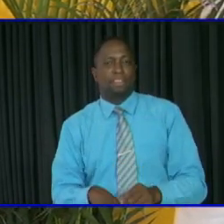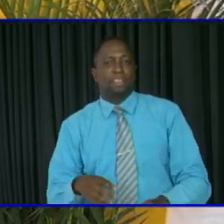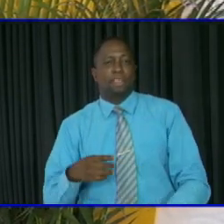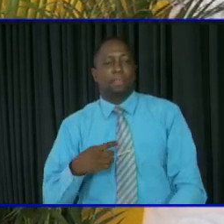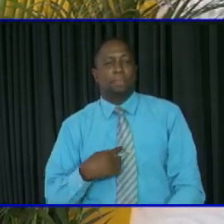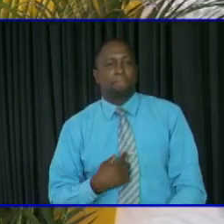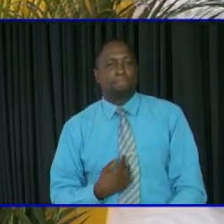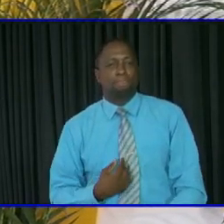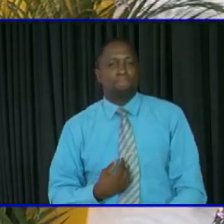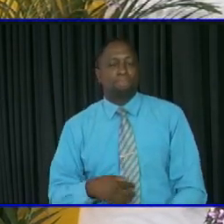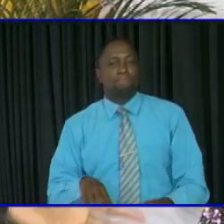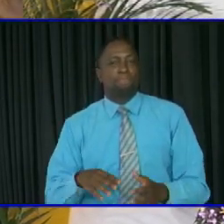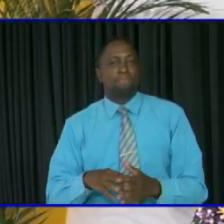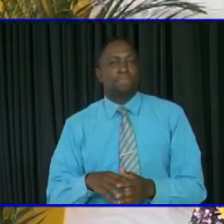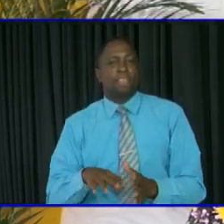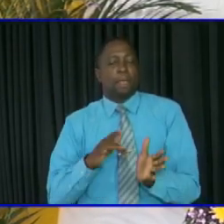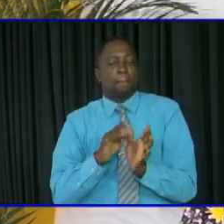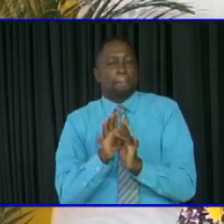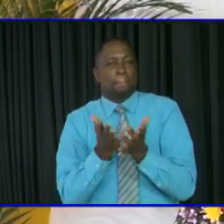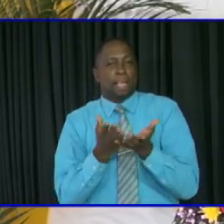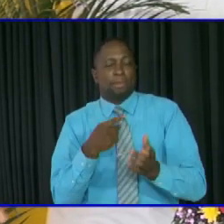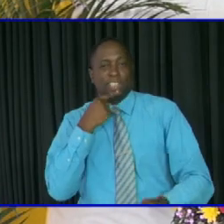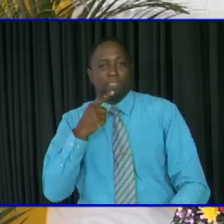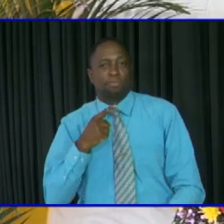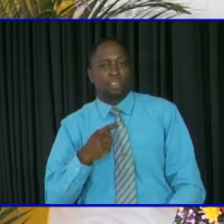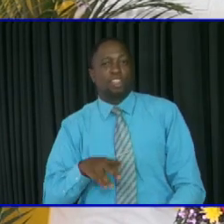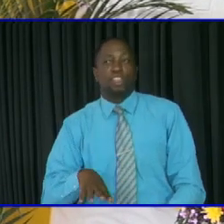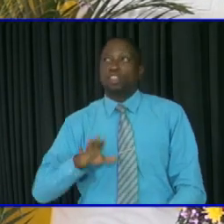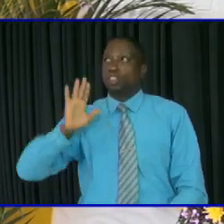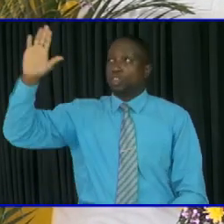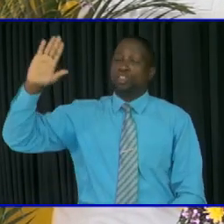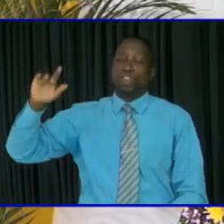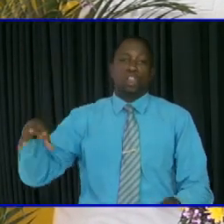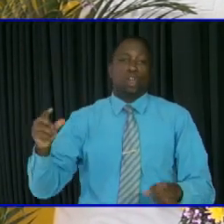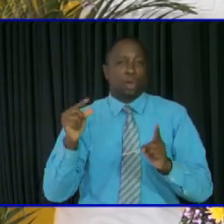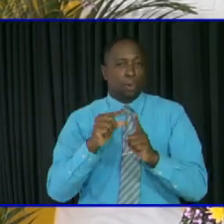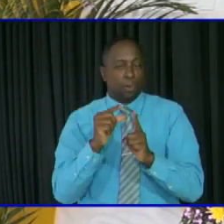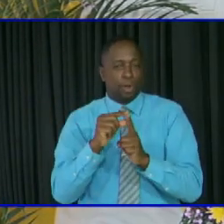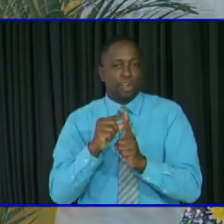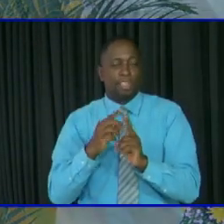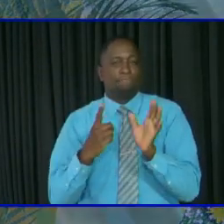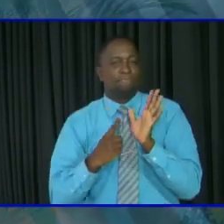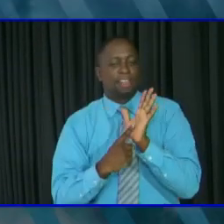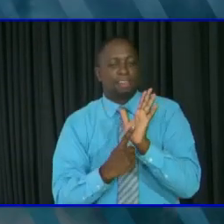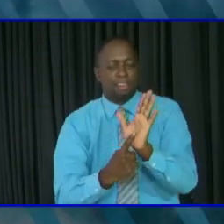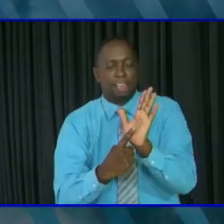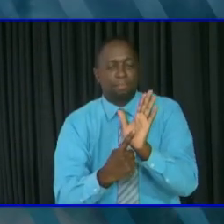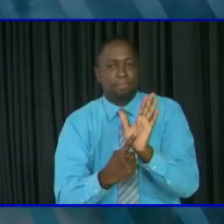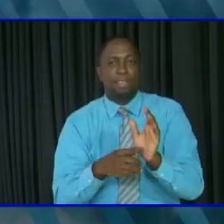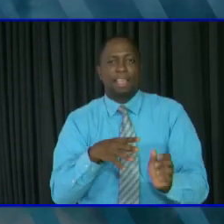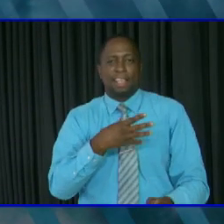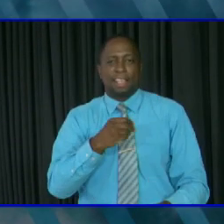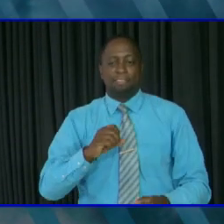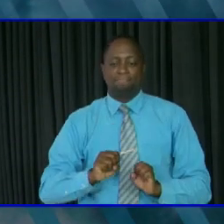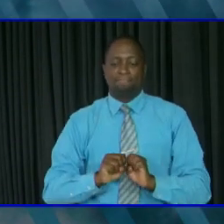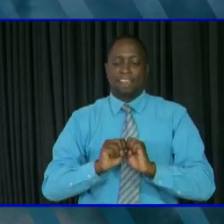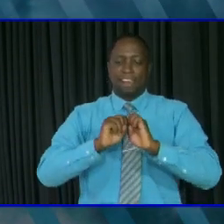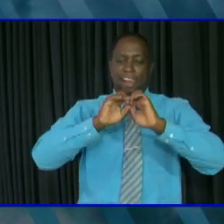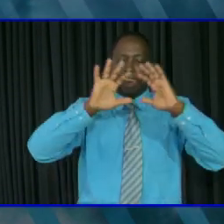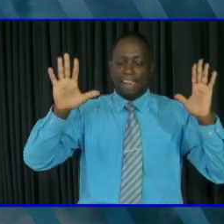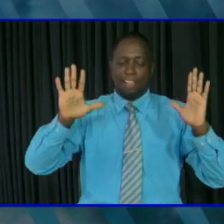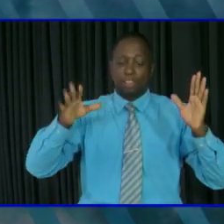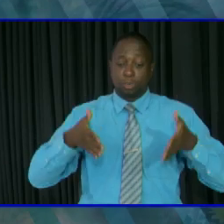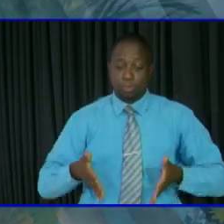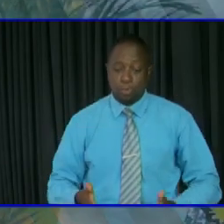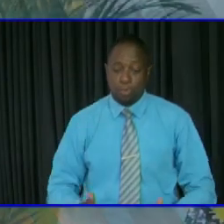verse 105, thy word is a lamp unto my feet and a light unto my path. I